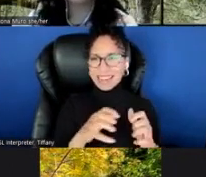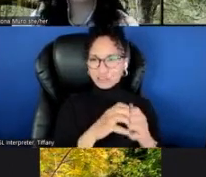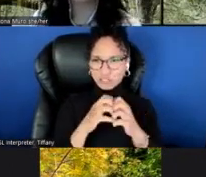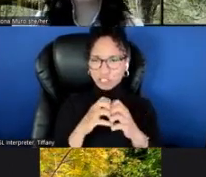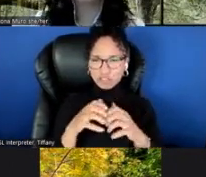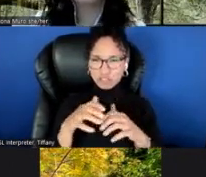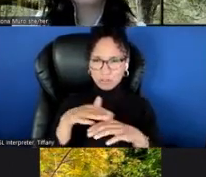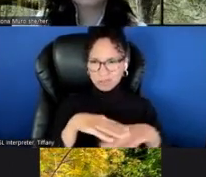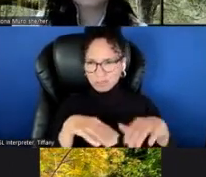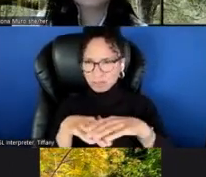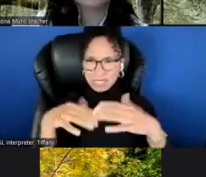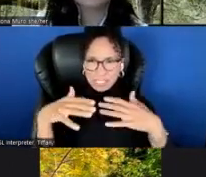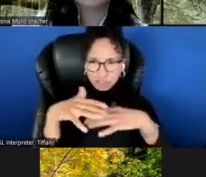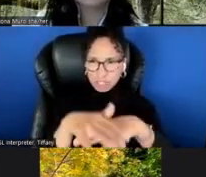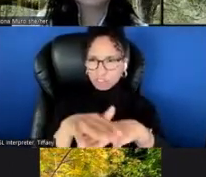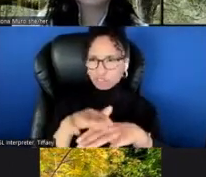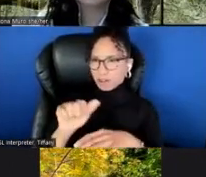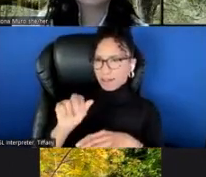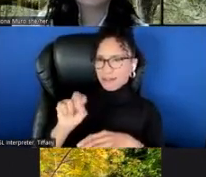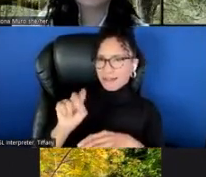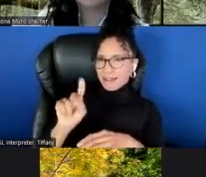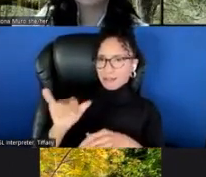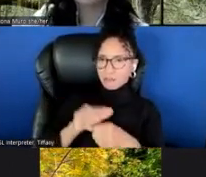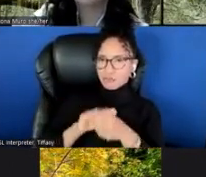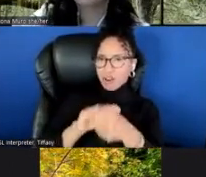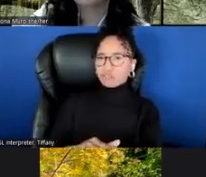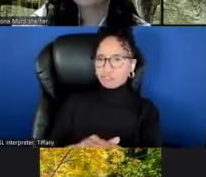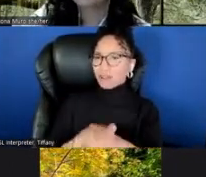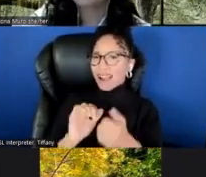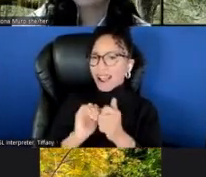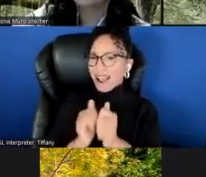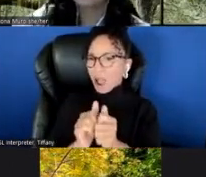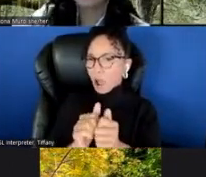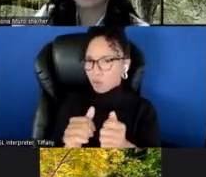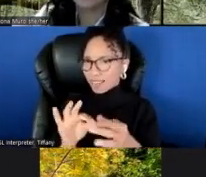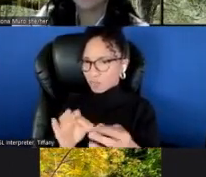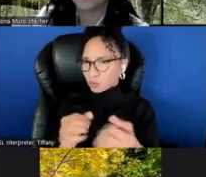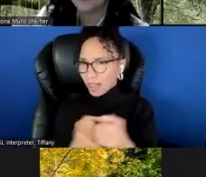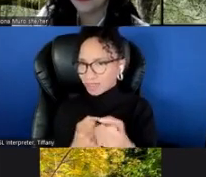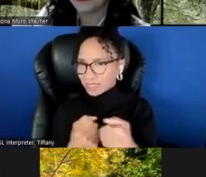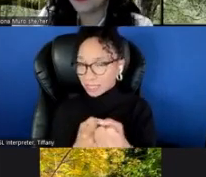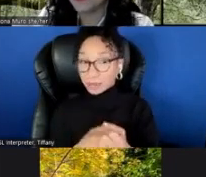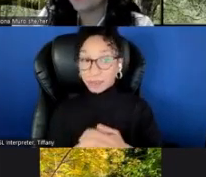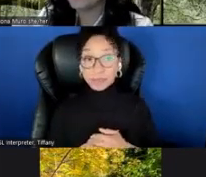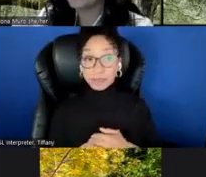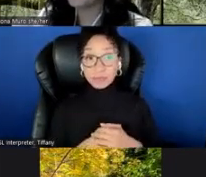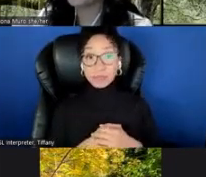this course was designed for non-lawyer legal advocates to build capacity to engage in